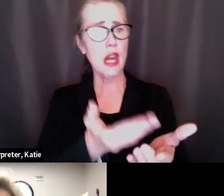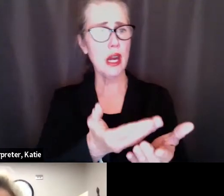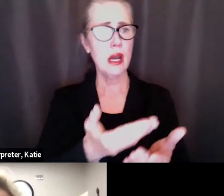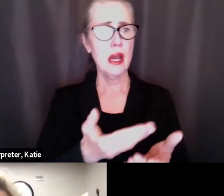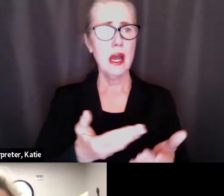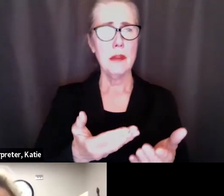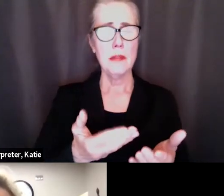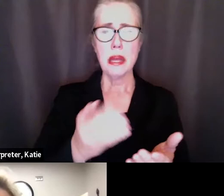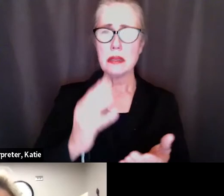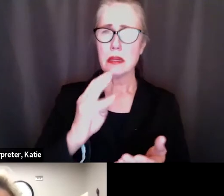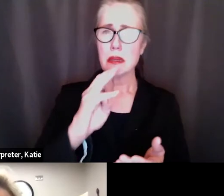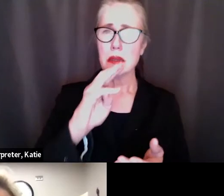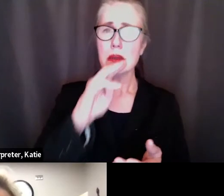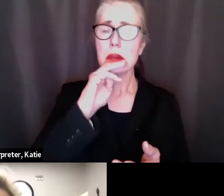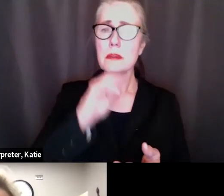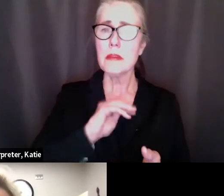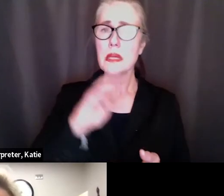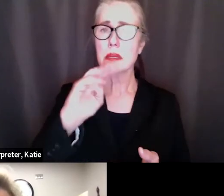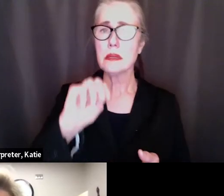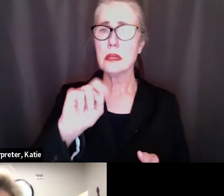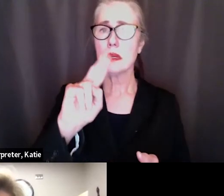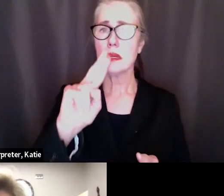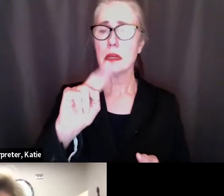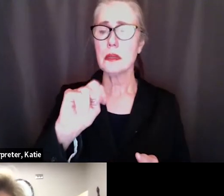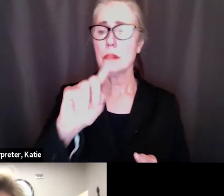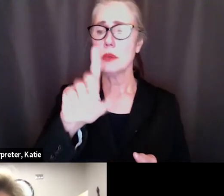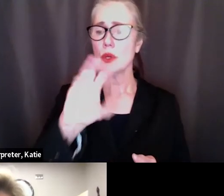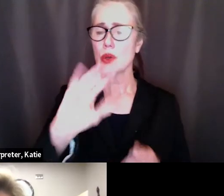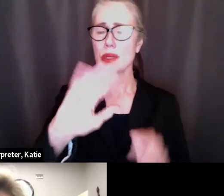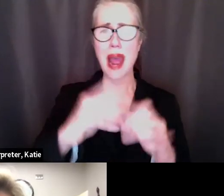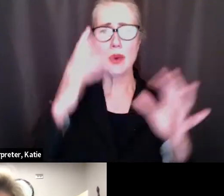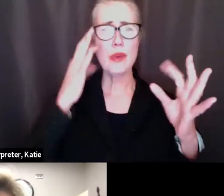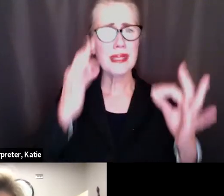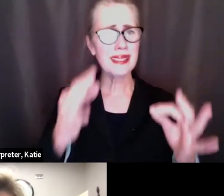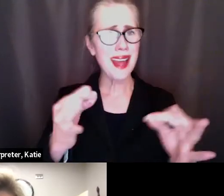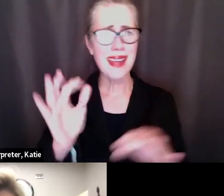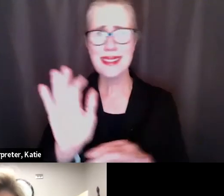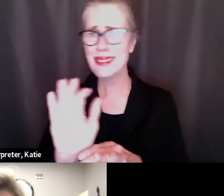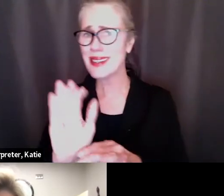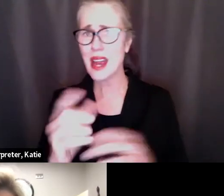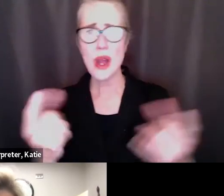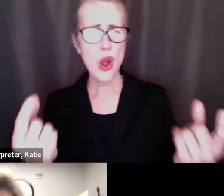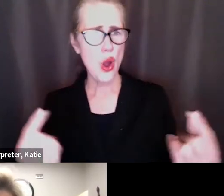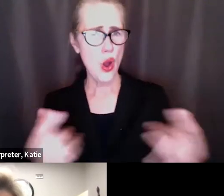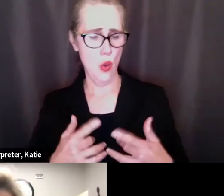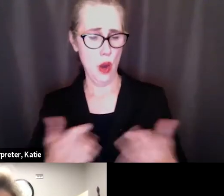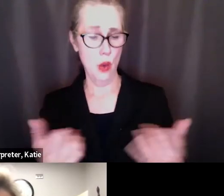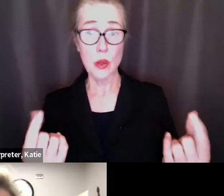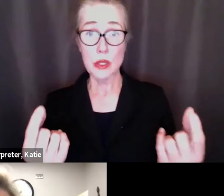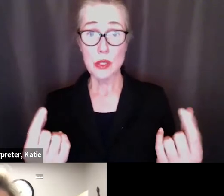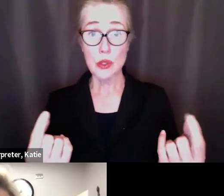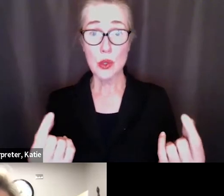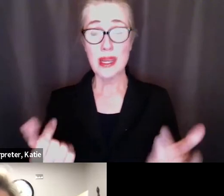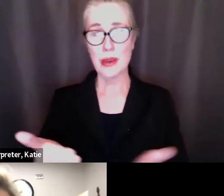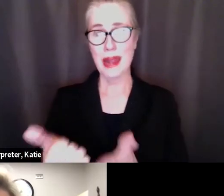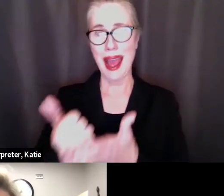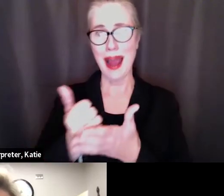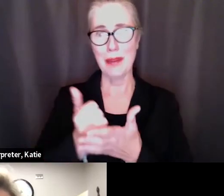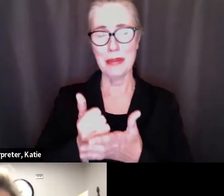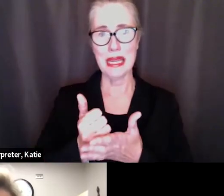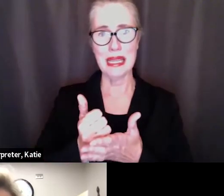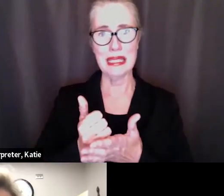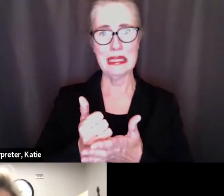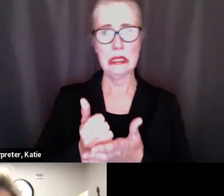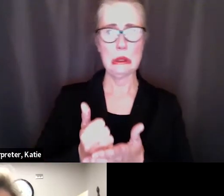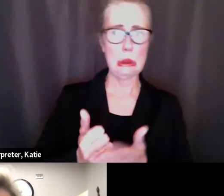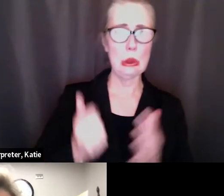decision tonight or what we are going to do tonight um it would help me to sort of frame